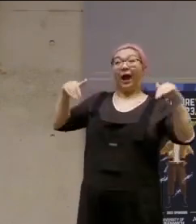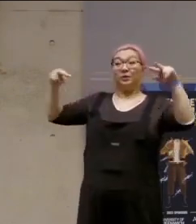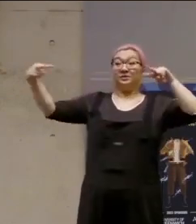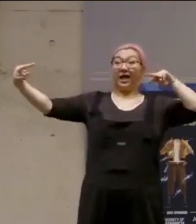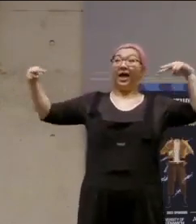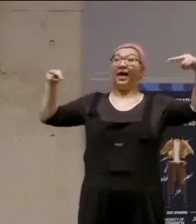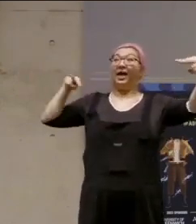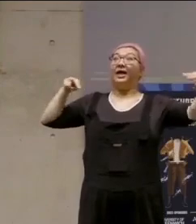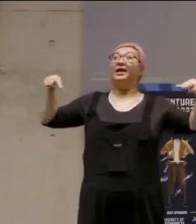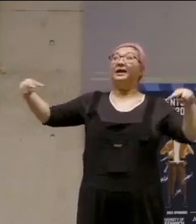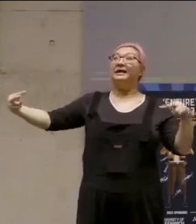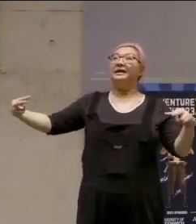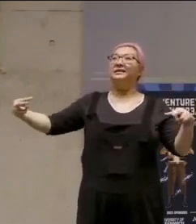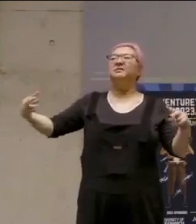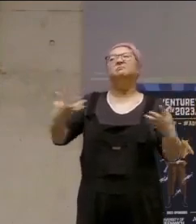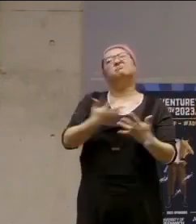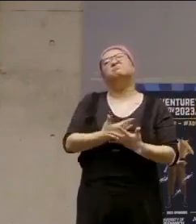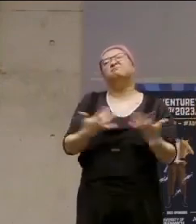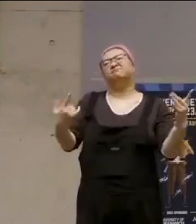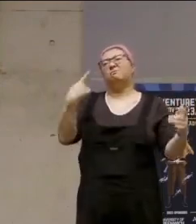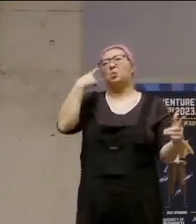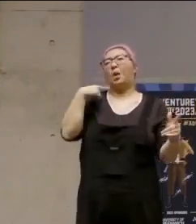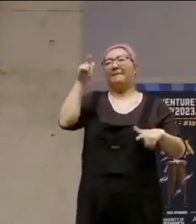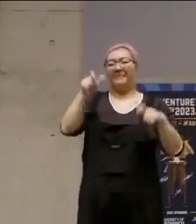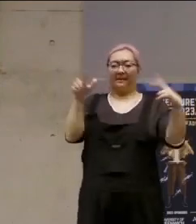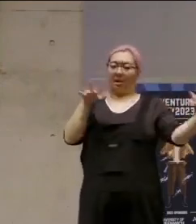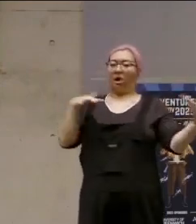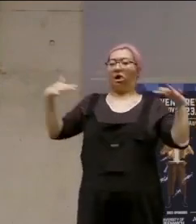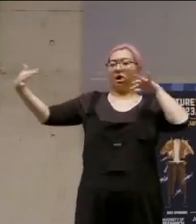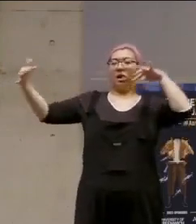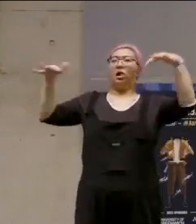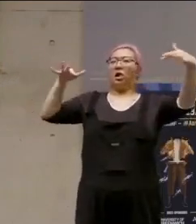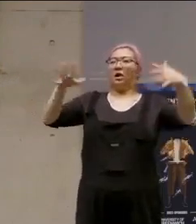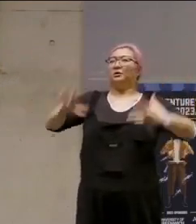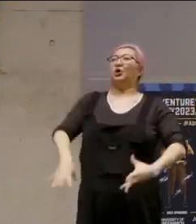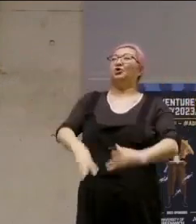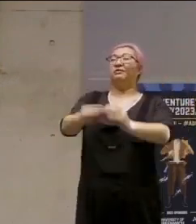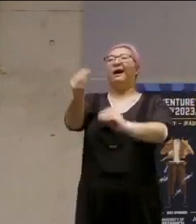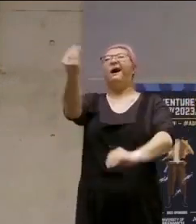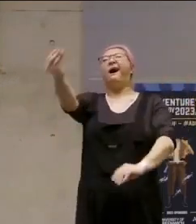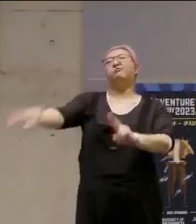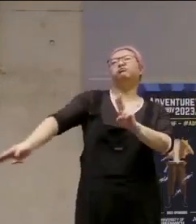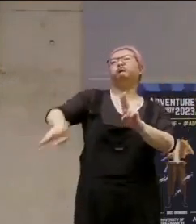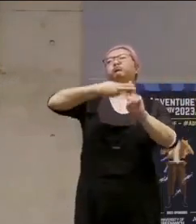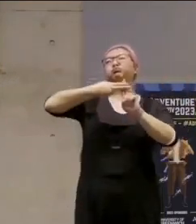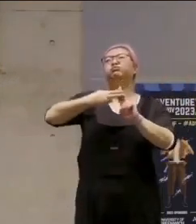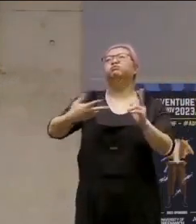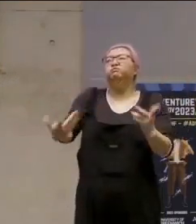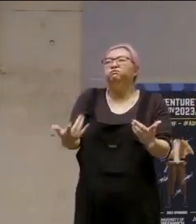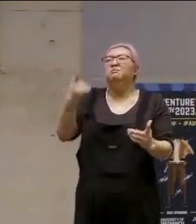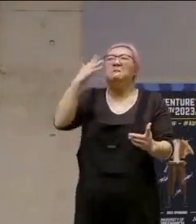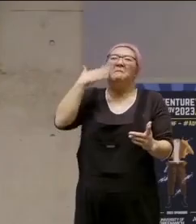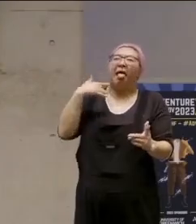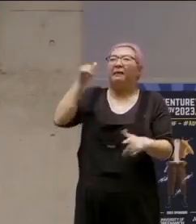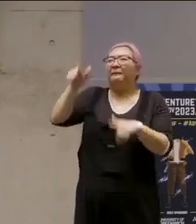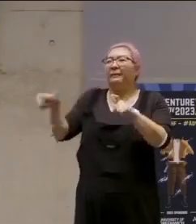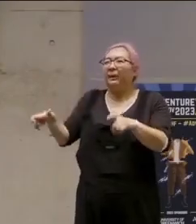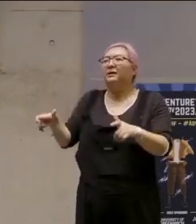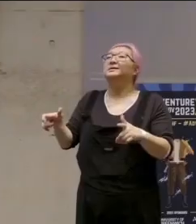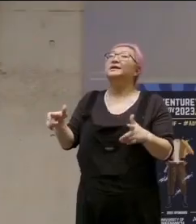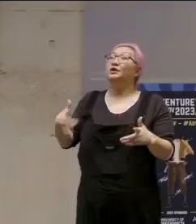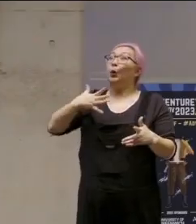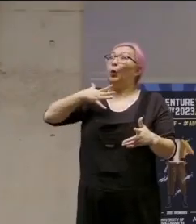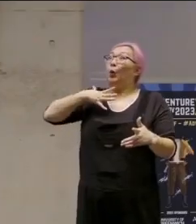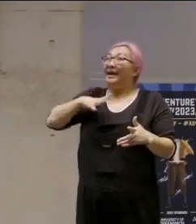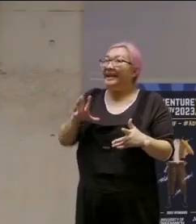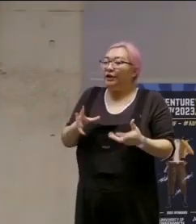But like from the perspective of someone residing in London. And so that's kind of what I want to do. So I'm just going to be showing some artwork. This